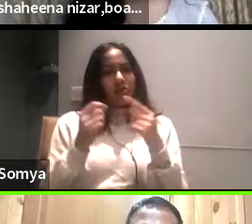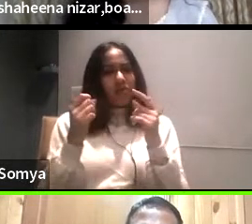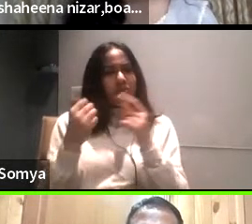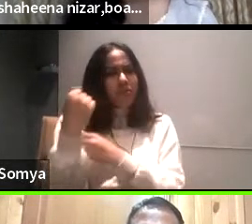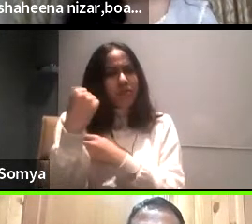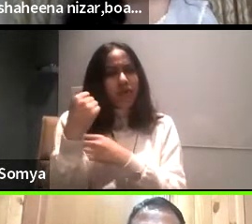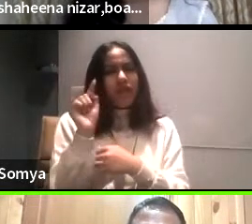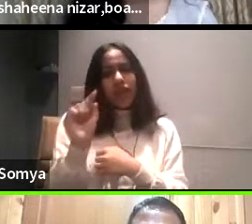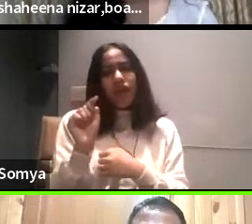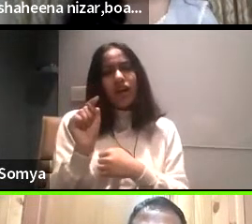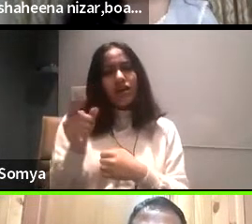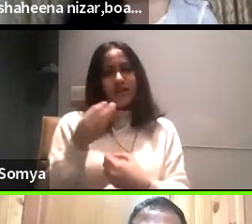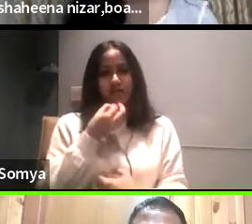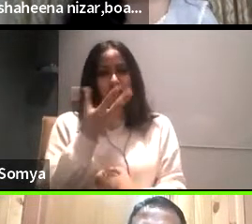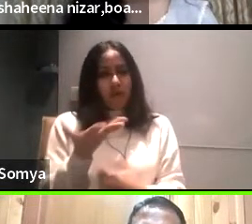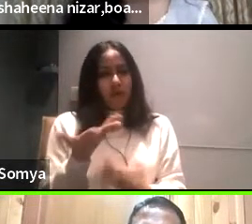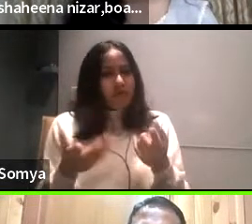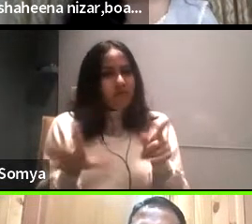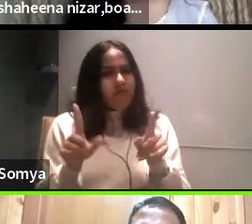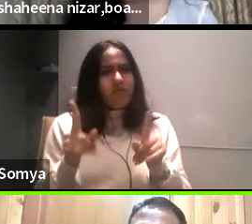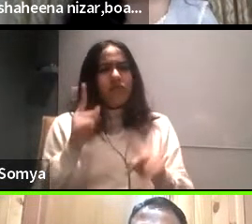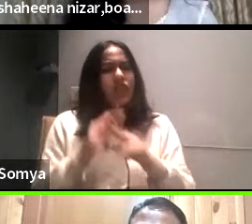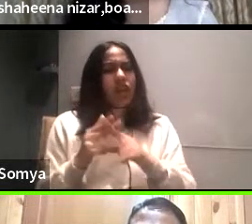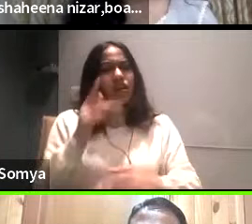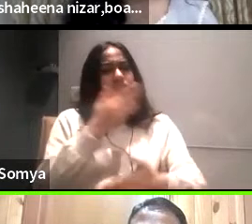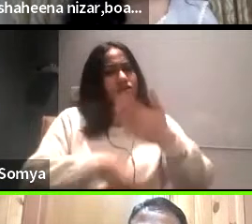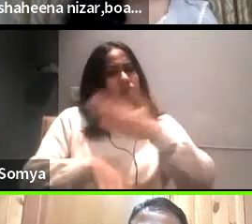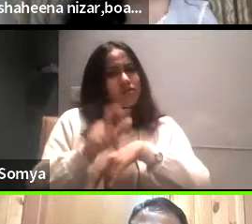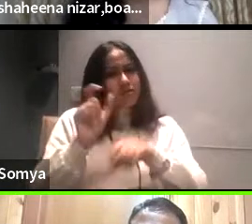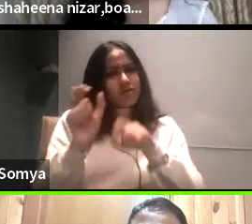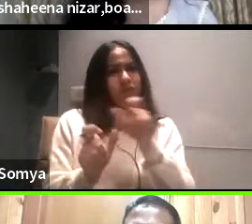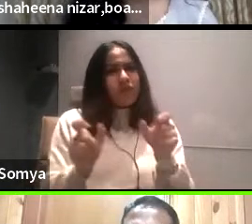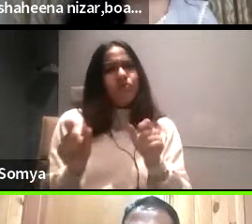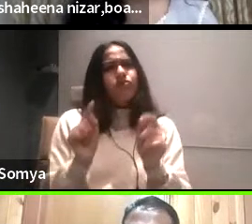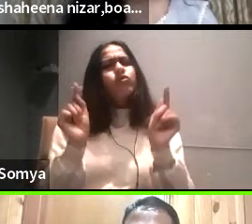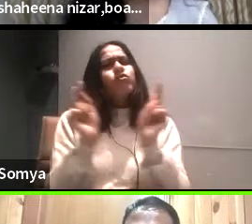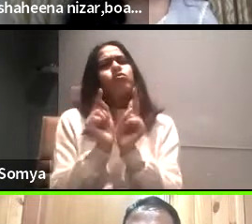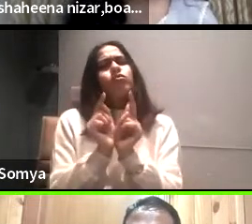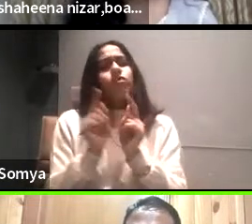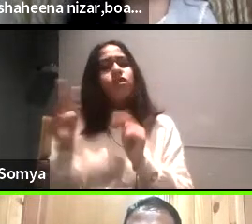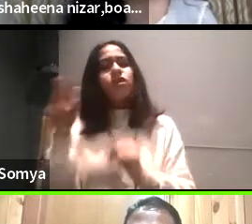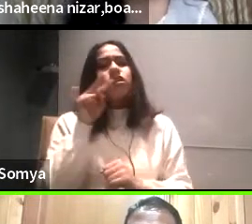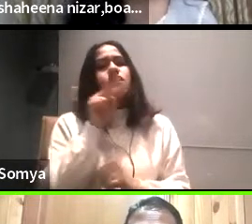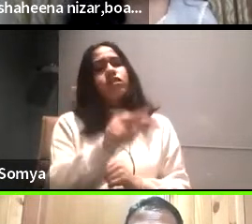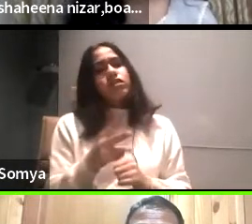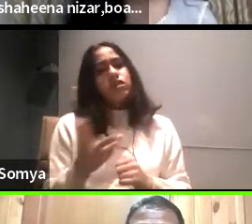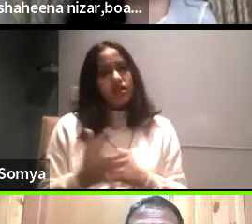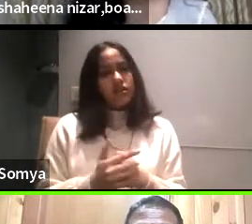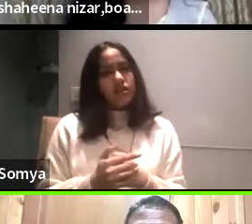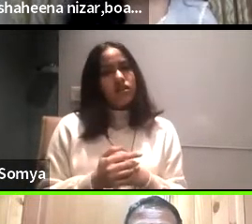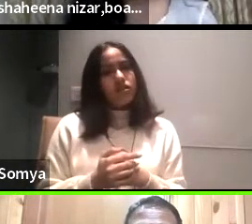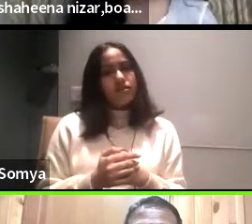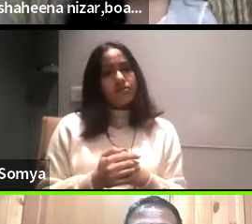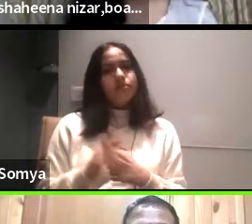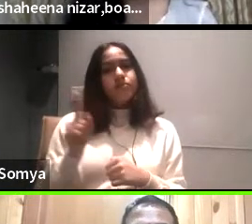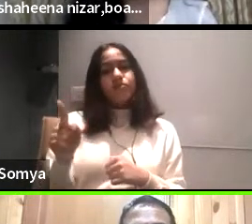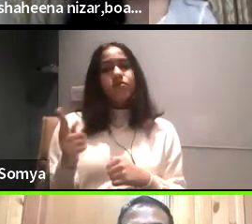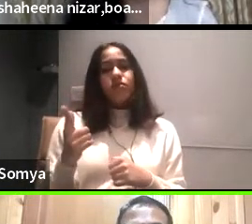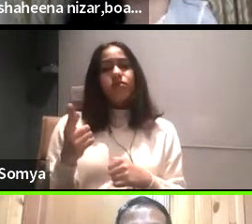mentioned. The differently able looks for a very small thing. He should not